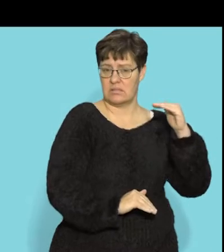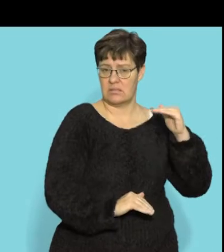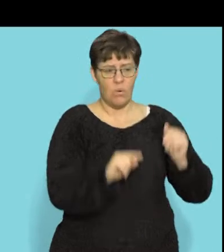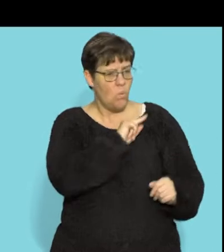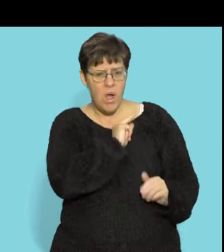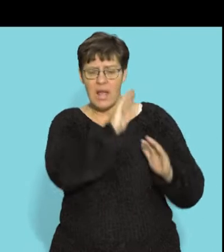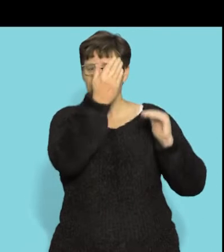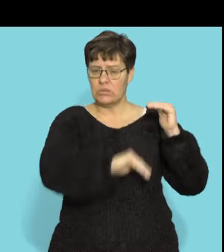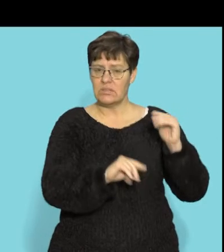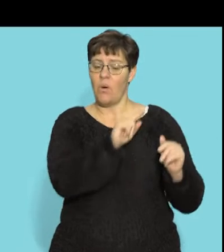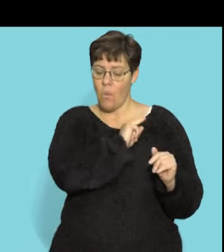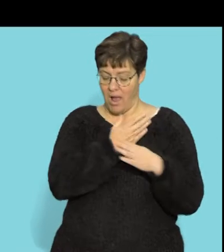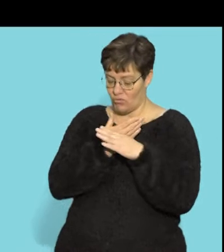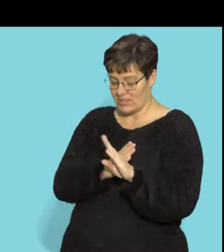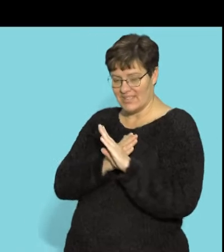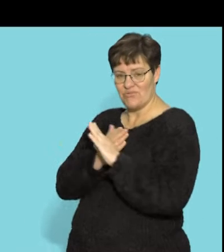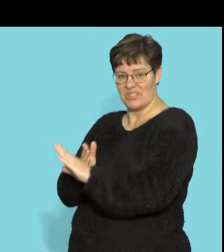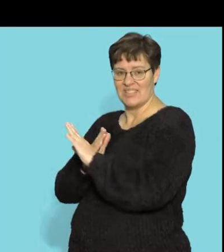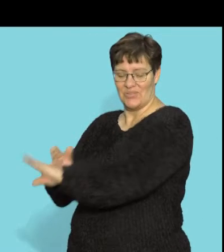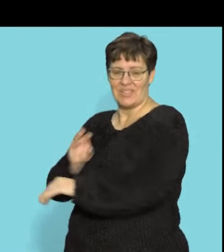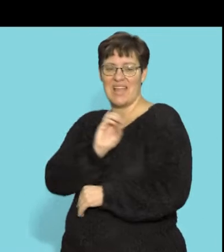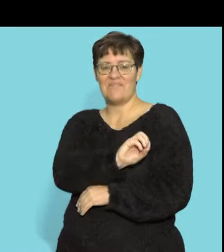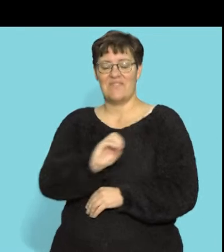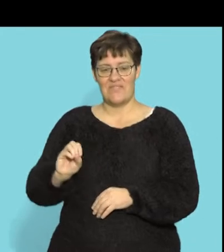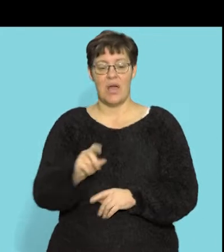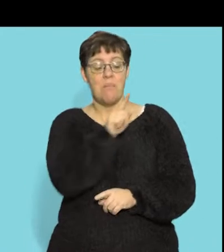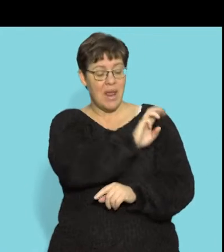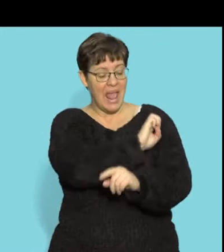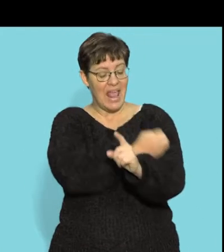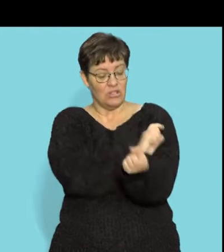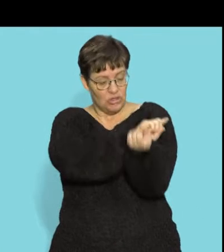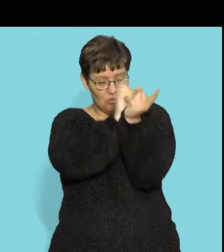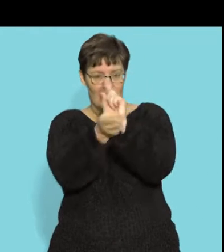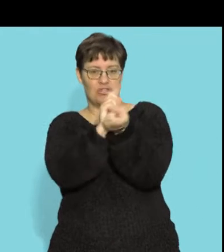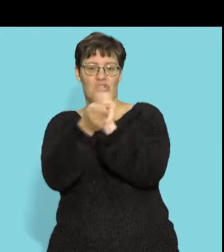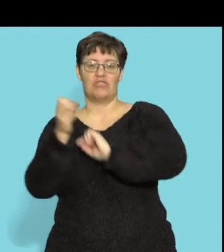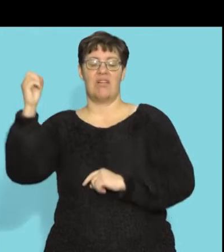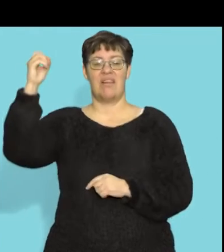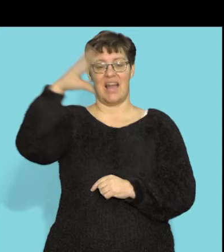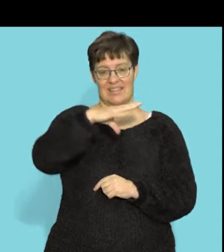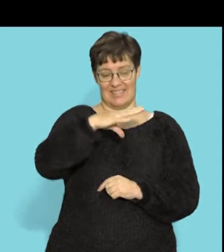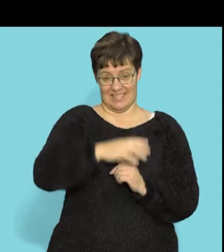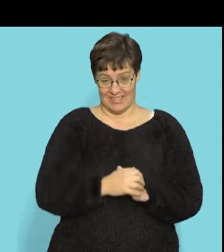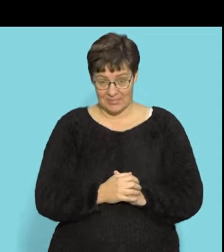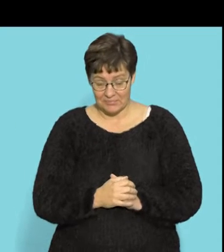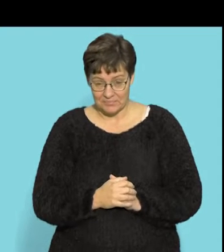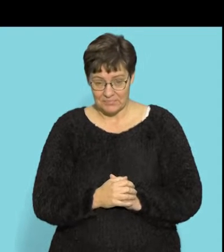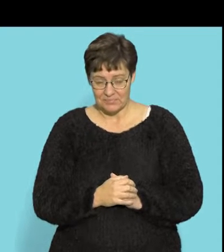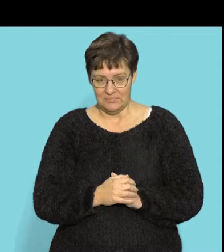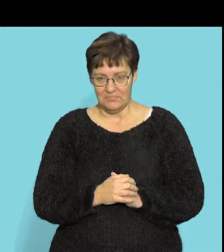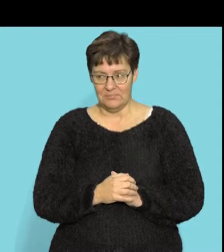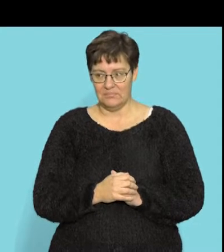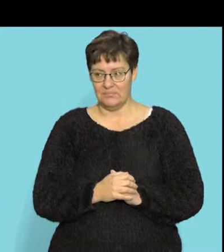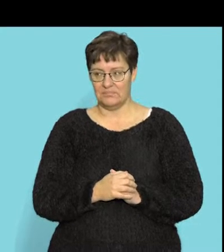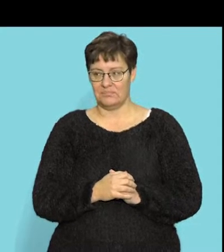current decrease? Because as we added more light bulbs in series, the total resistance increased, okay?